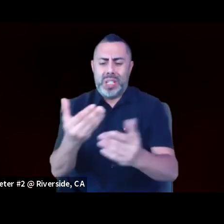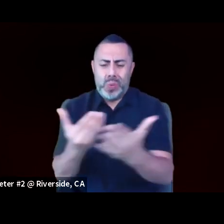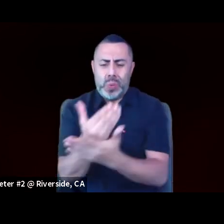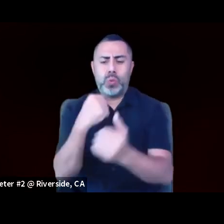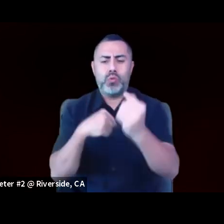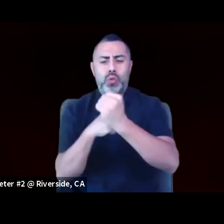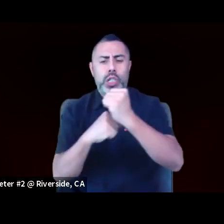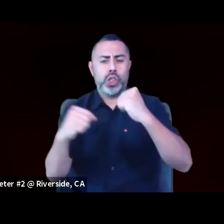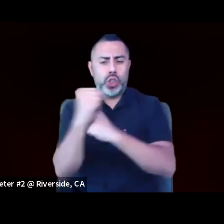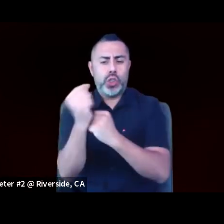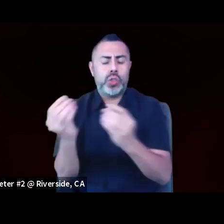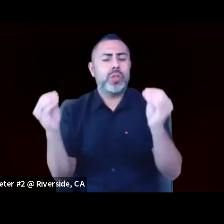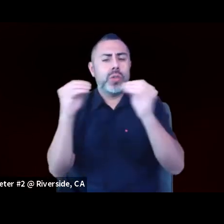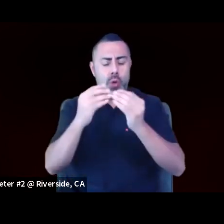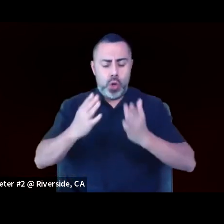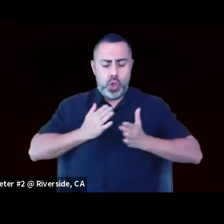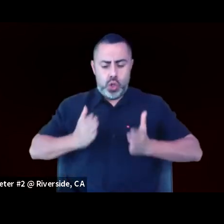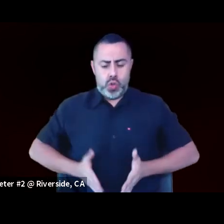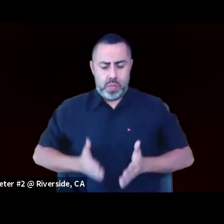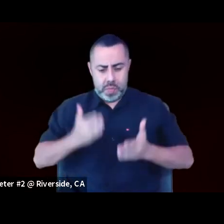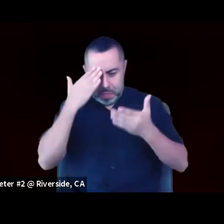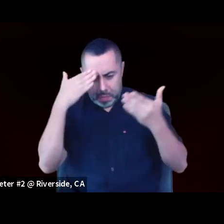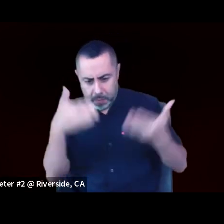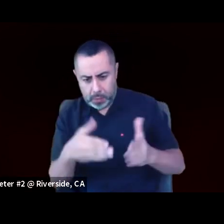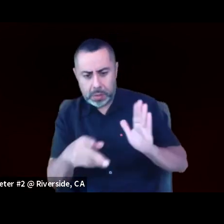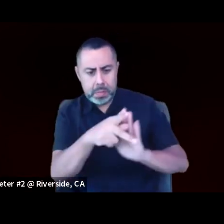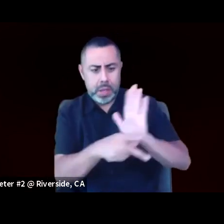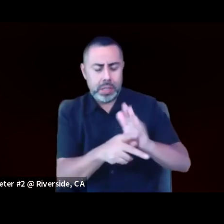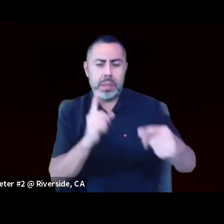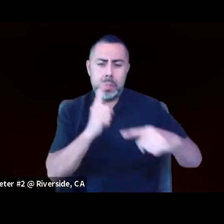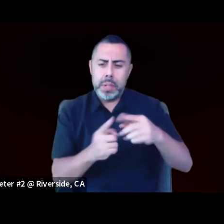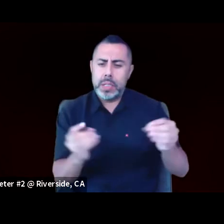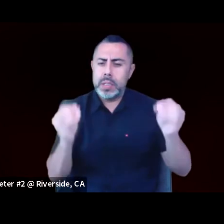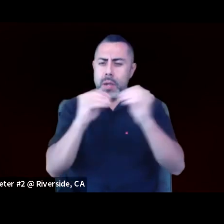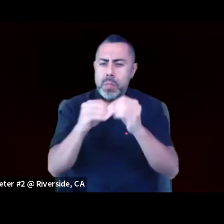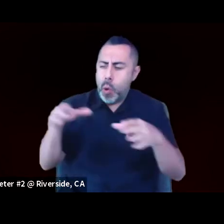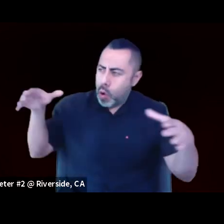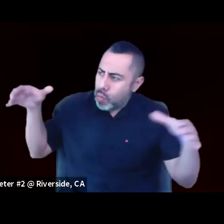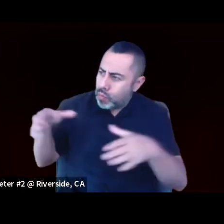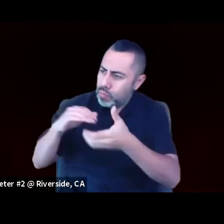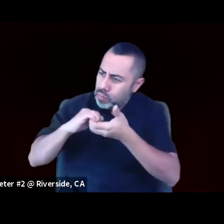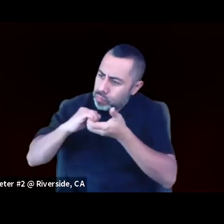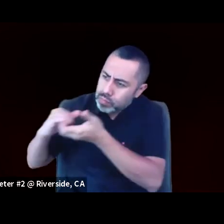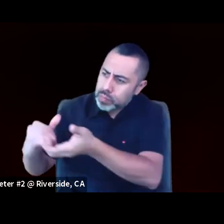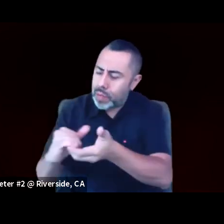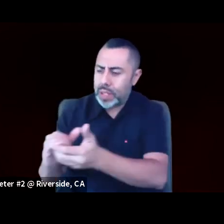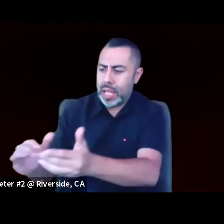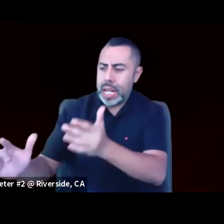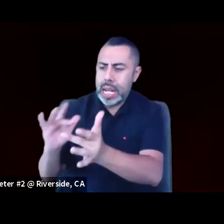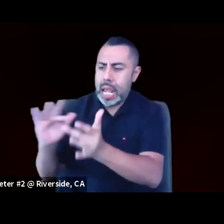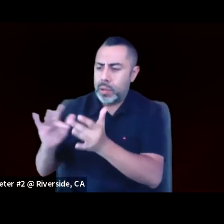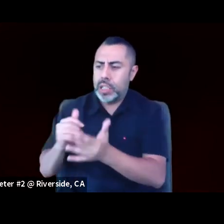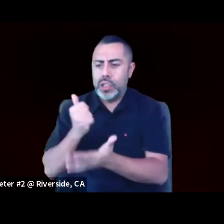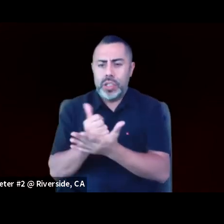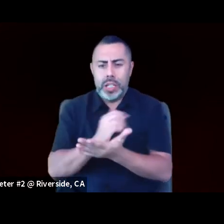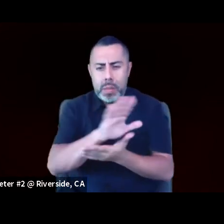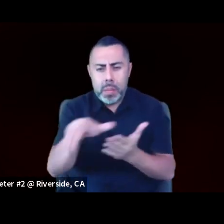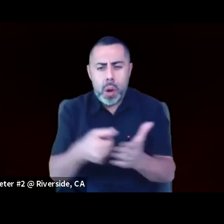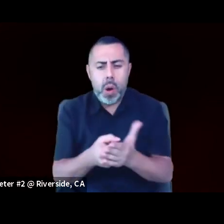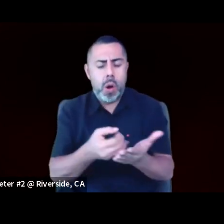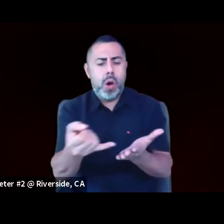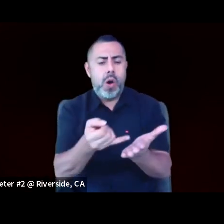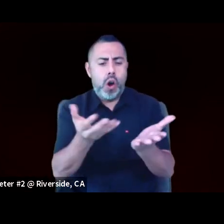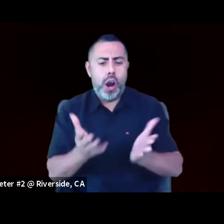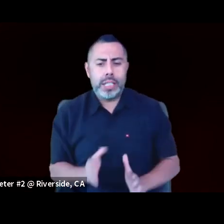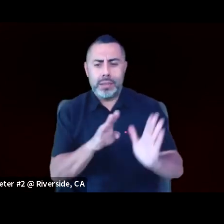policies, and collective networks that help all artists thrive, not just those that are overadvantaged like